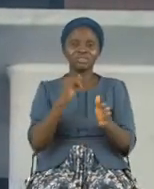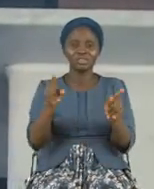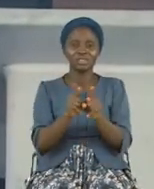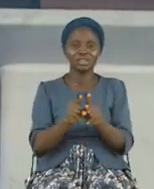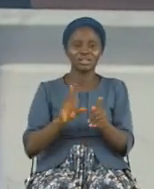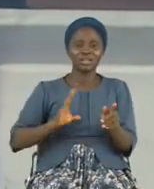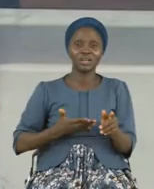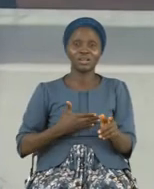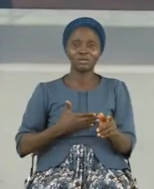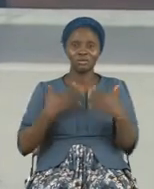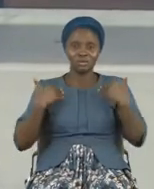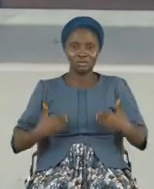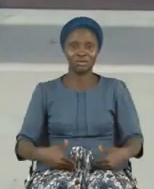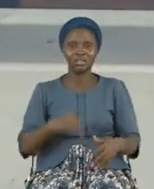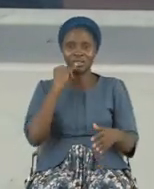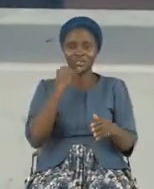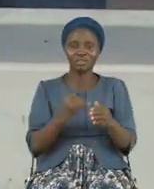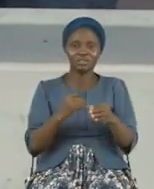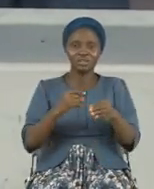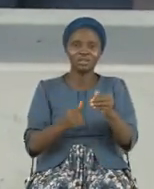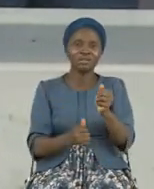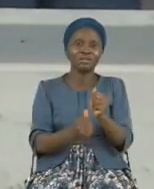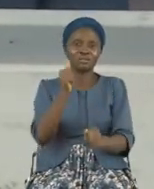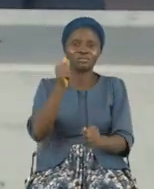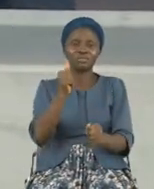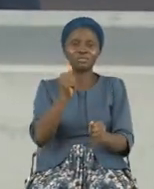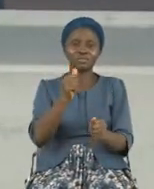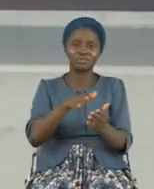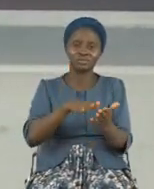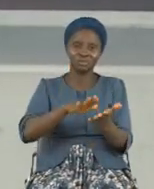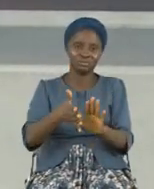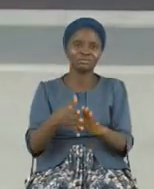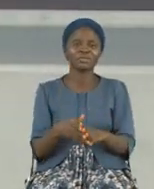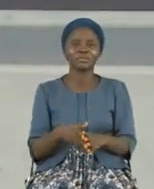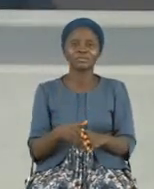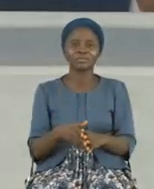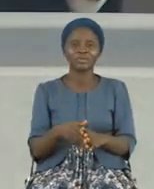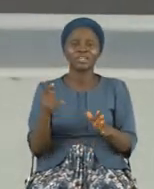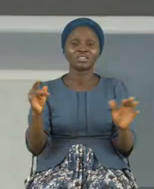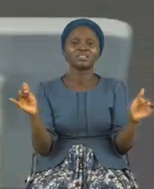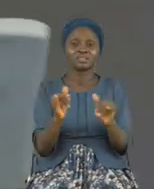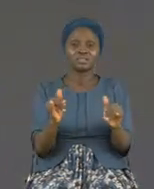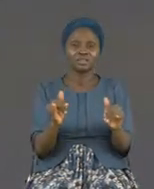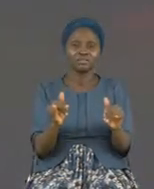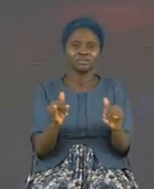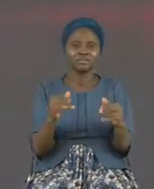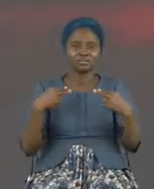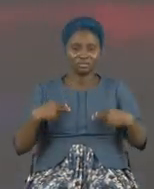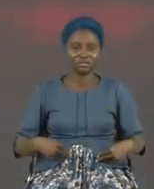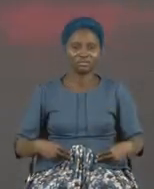is about packing up. The same soundness we minister to other